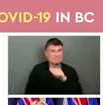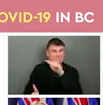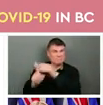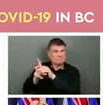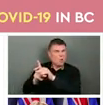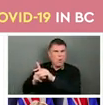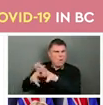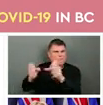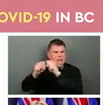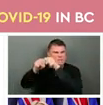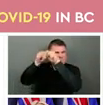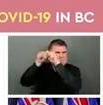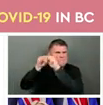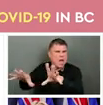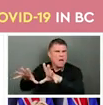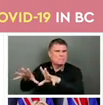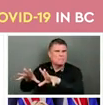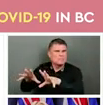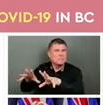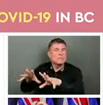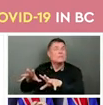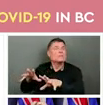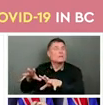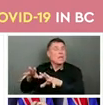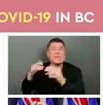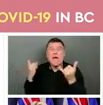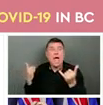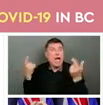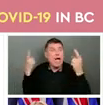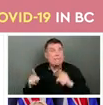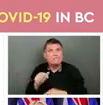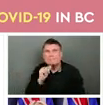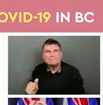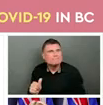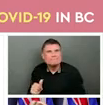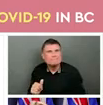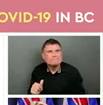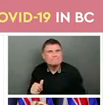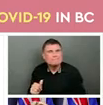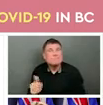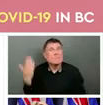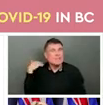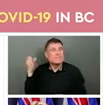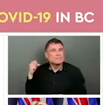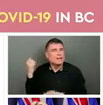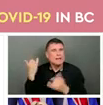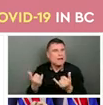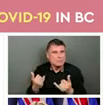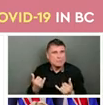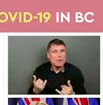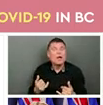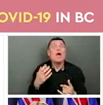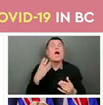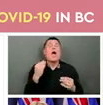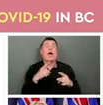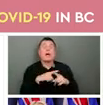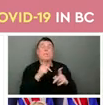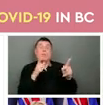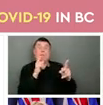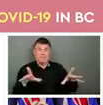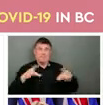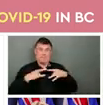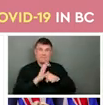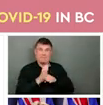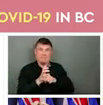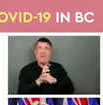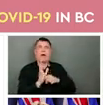we are known contacts of cases. So when they become infected, they're already being isolated. So in that way, they